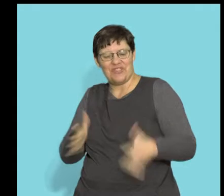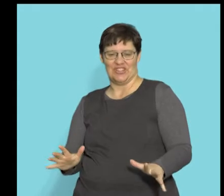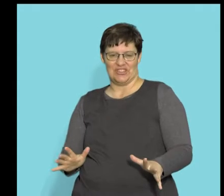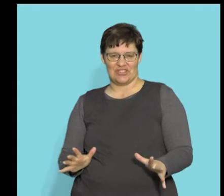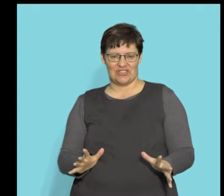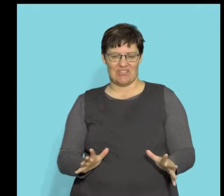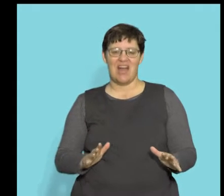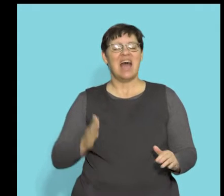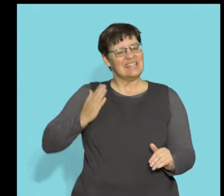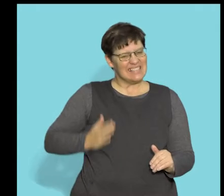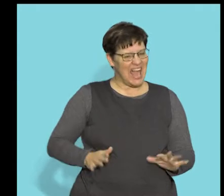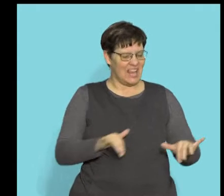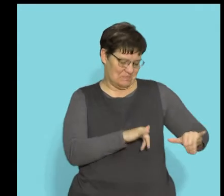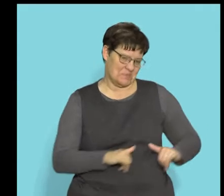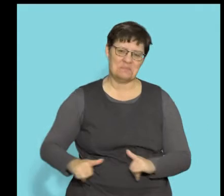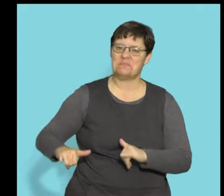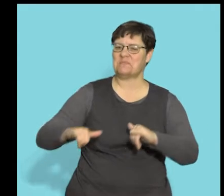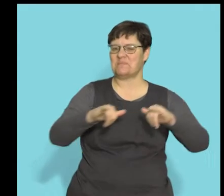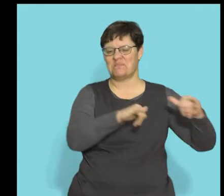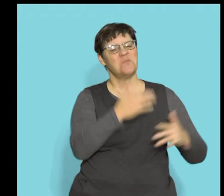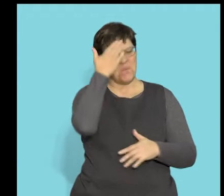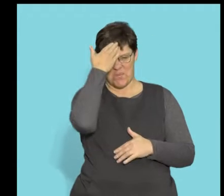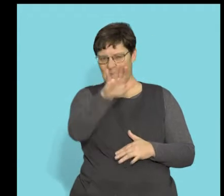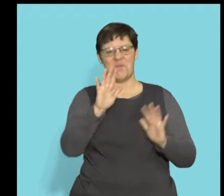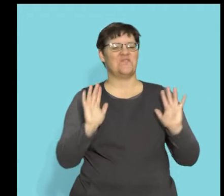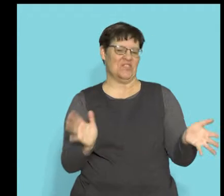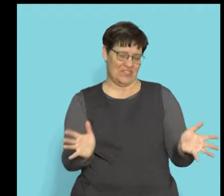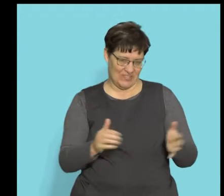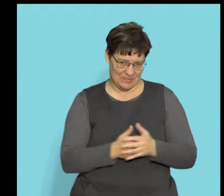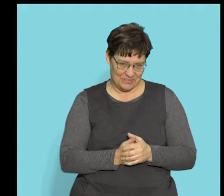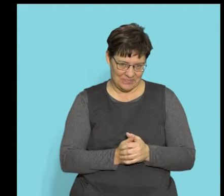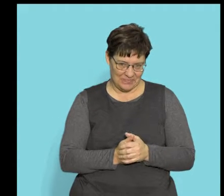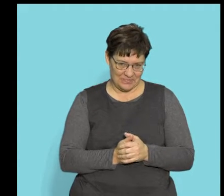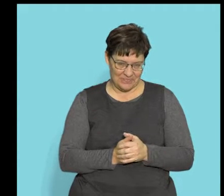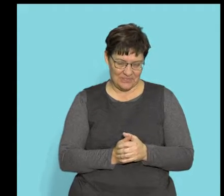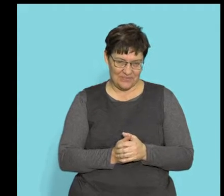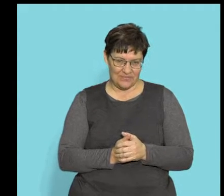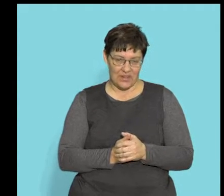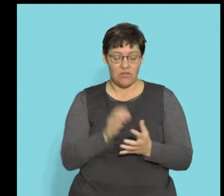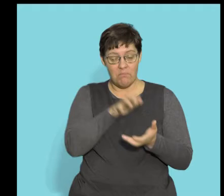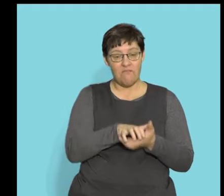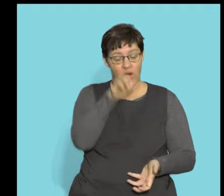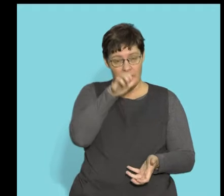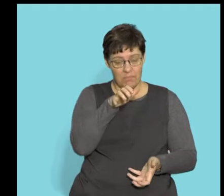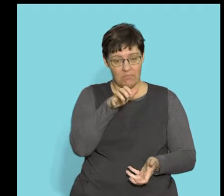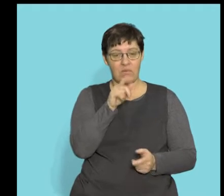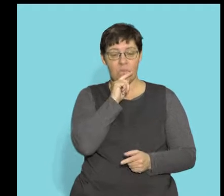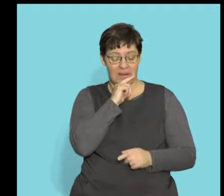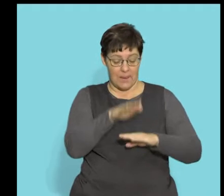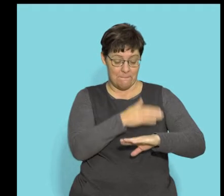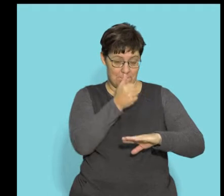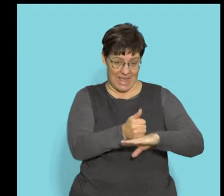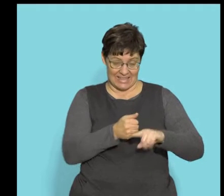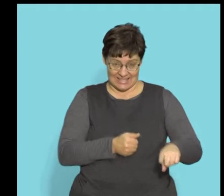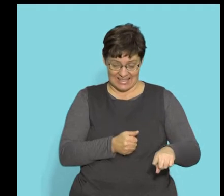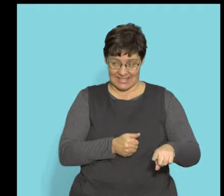immediate first clue that I actually know what my dimensions are of my shape. So the volume is the area